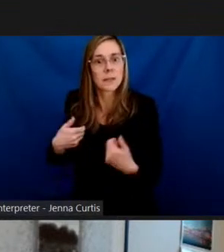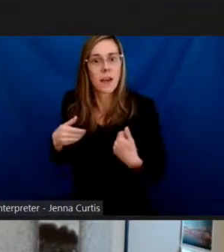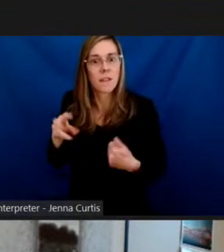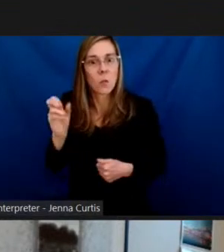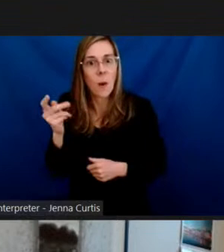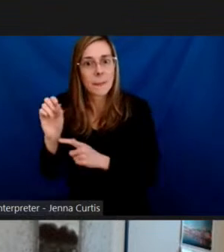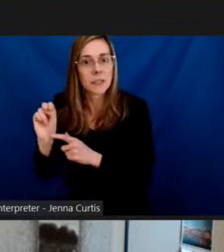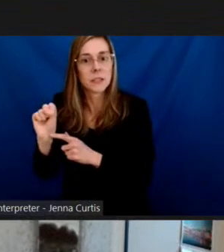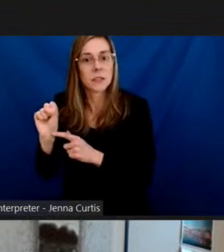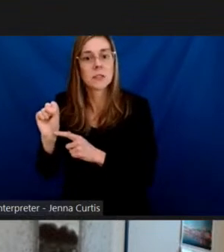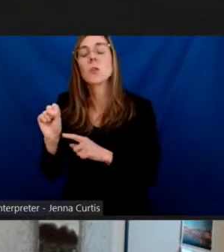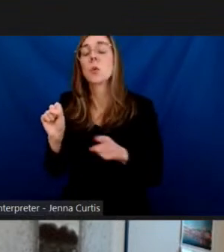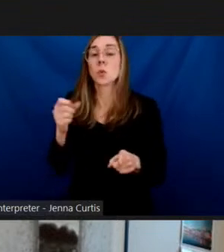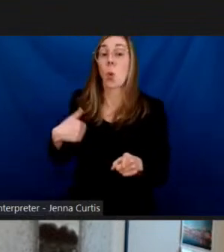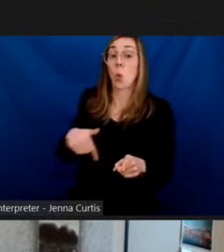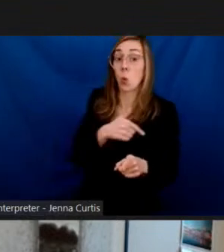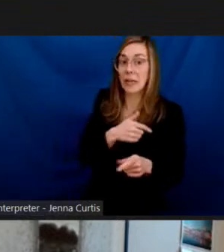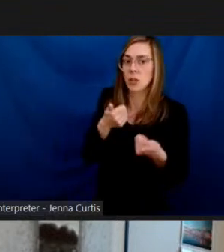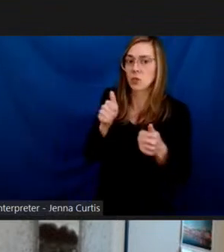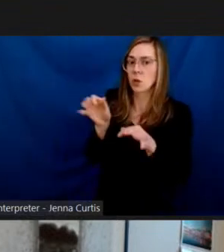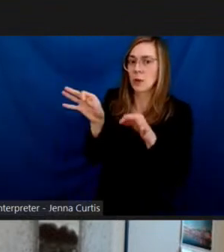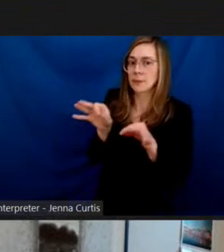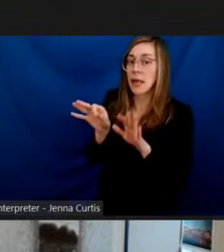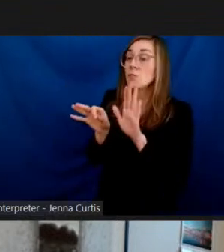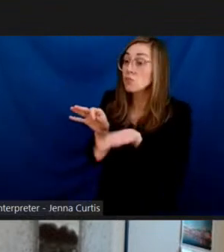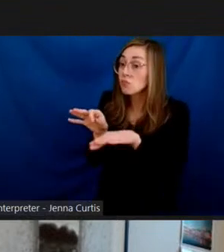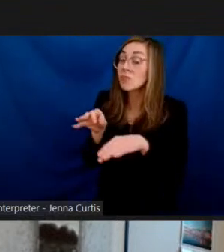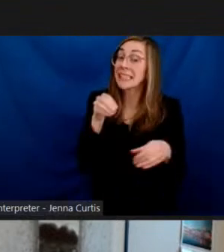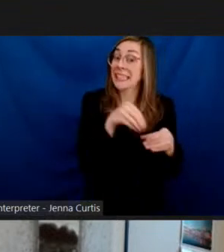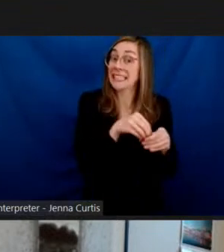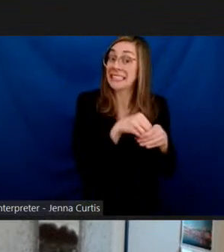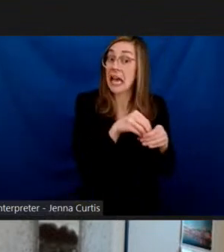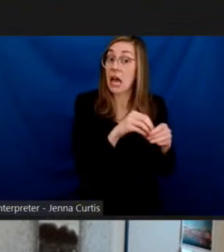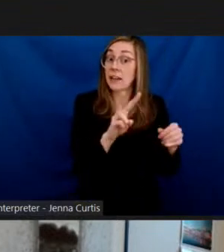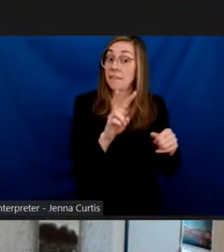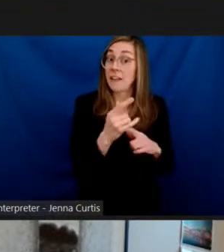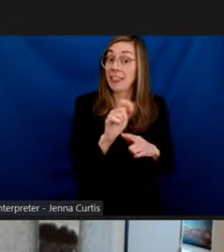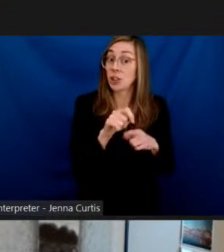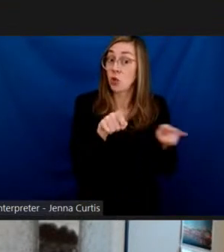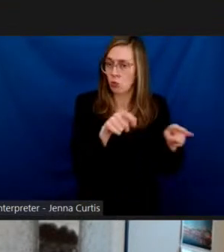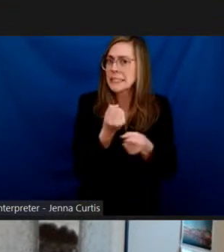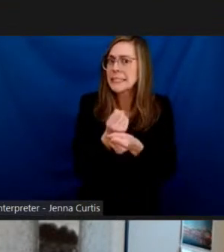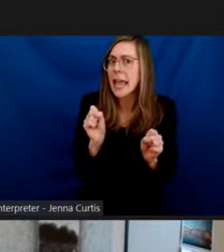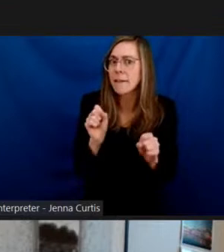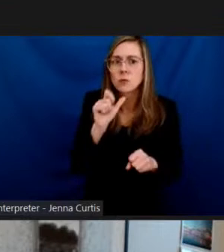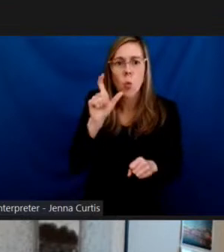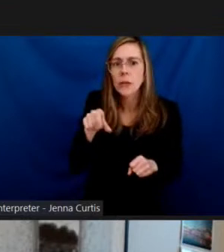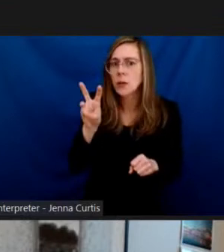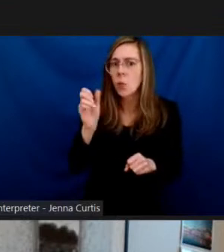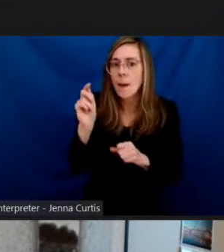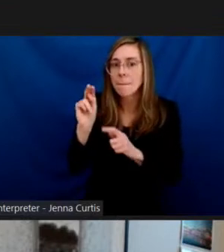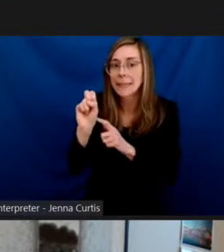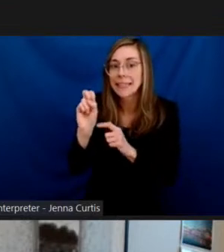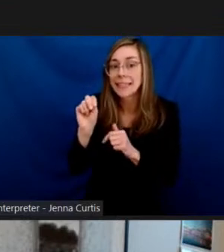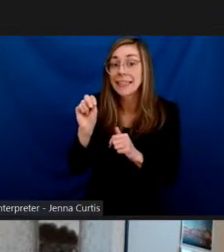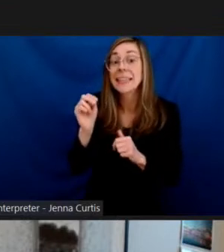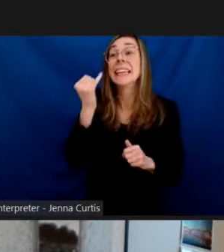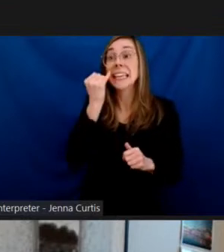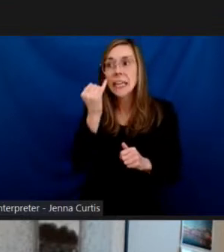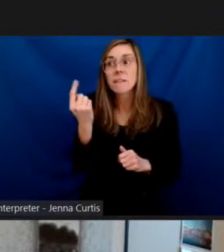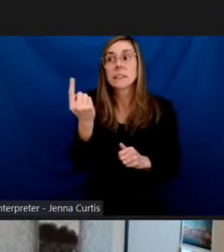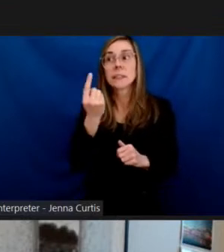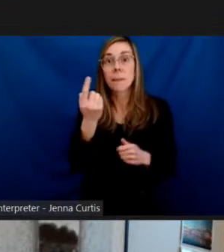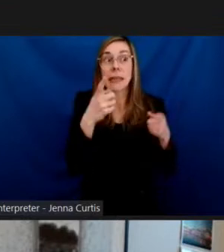that inside of the village is a safe space. So there's no need for a weapon. And if there's something inside that makes you feel